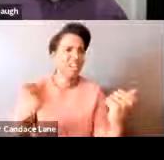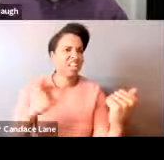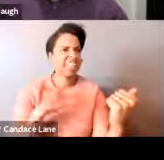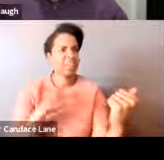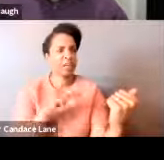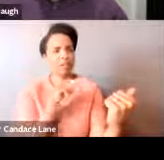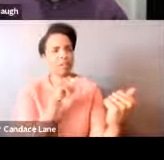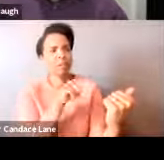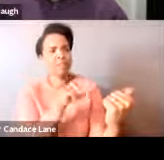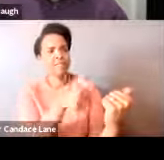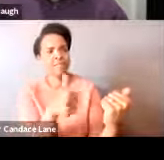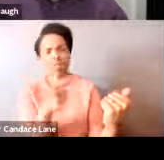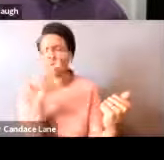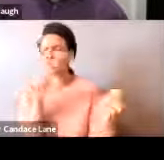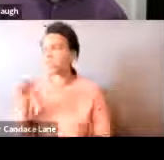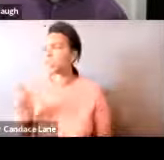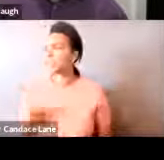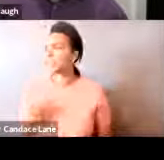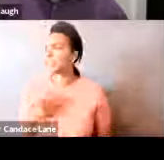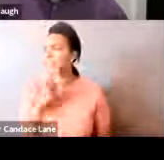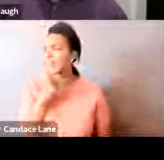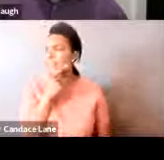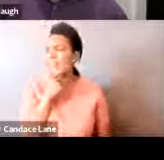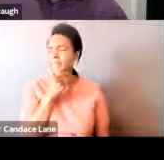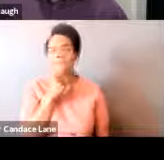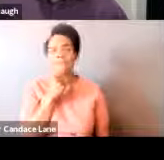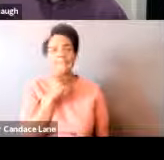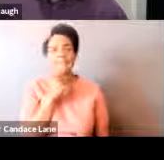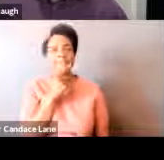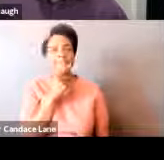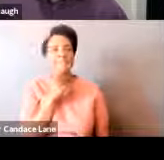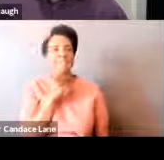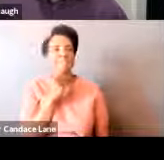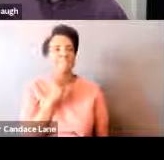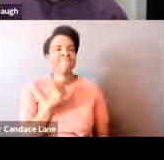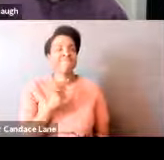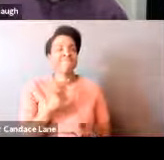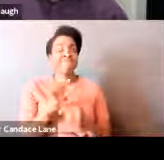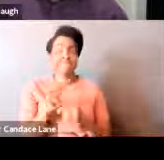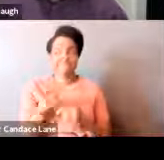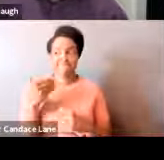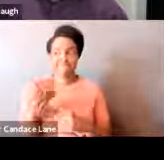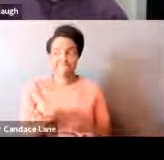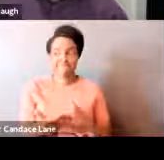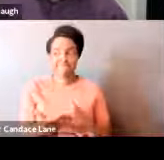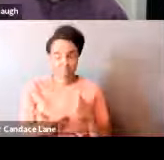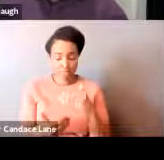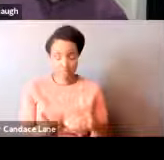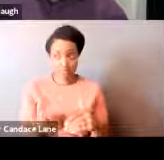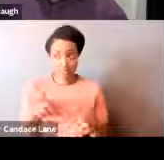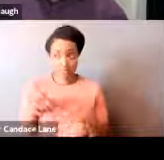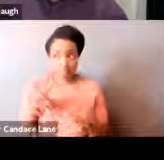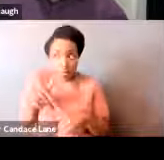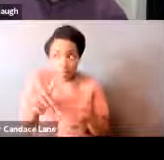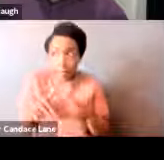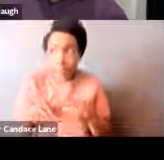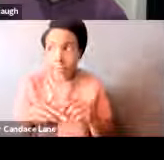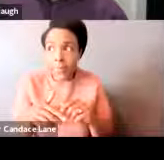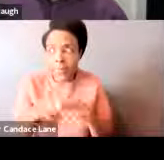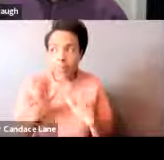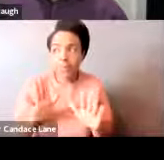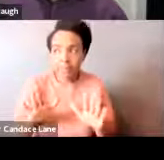other one? Delicacy of skin, quick steps, quick stops, and